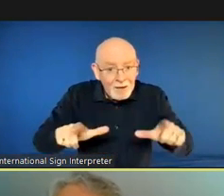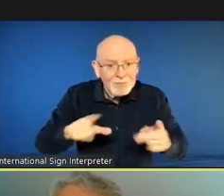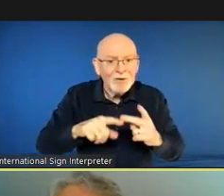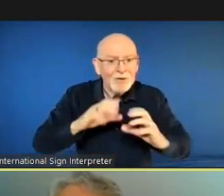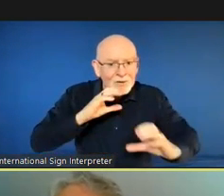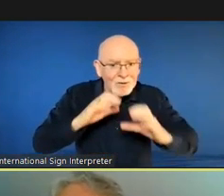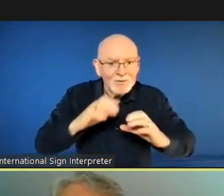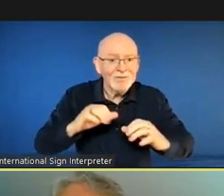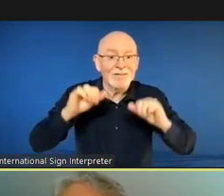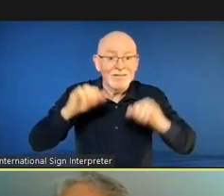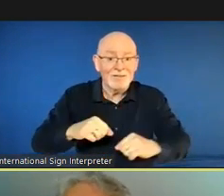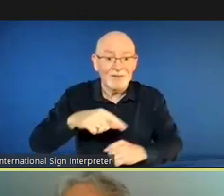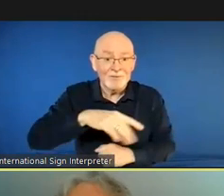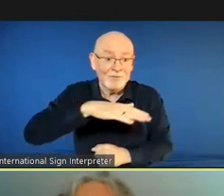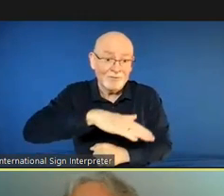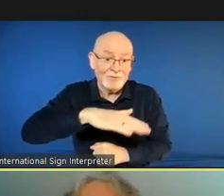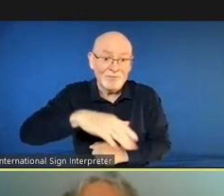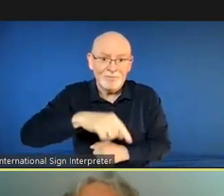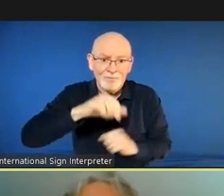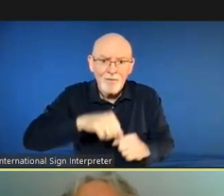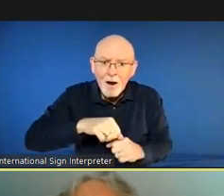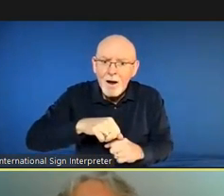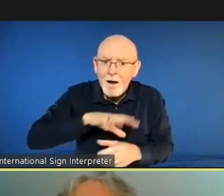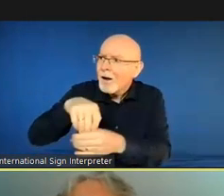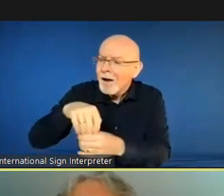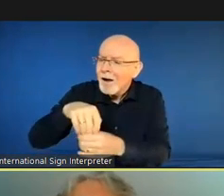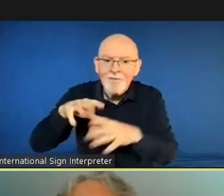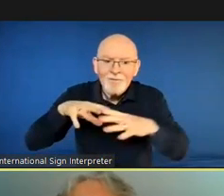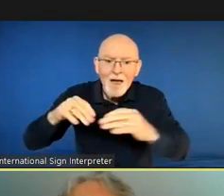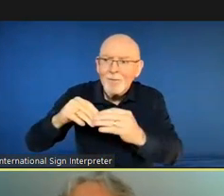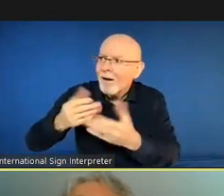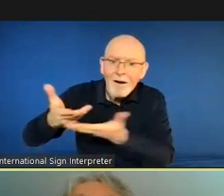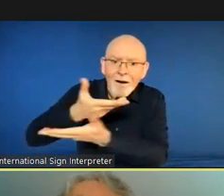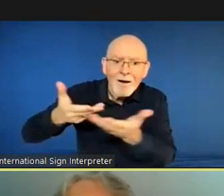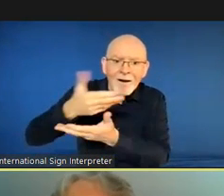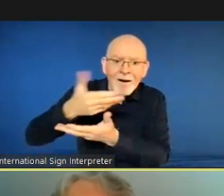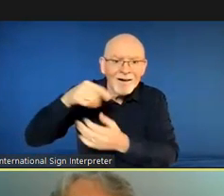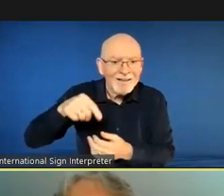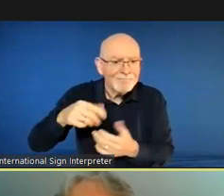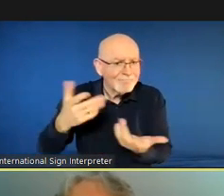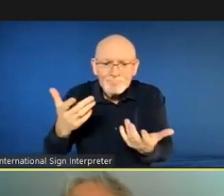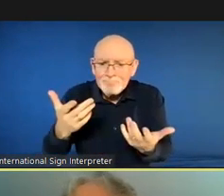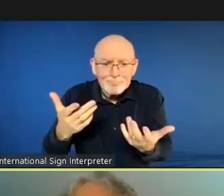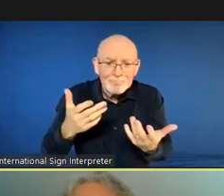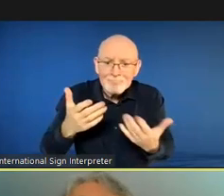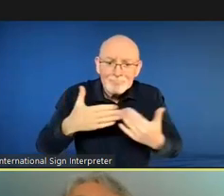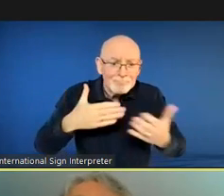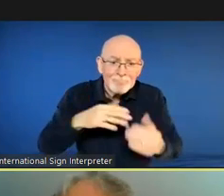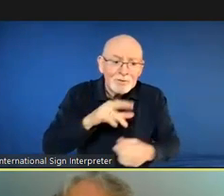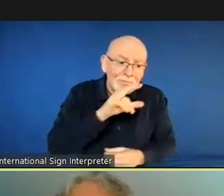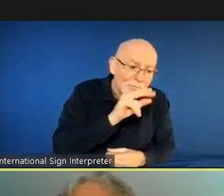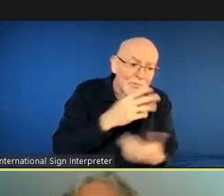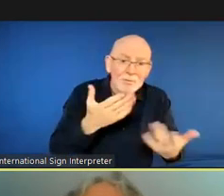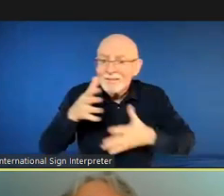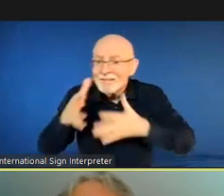full access in education and then can go on to employment. So I think a lot has improved, but there's still a lot